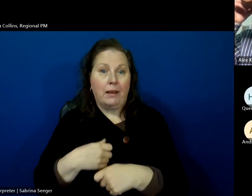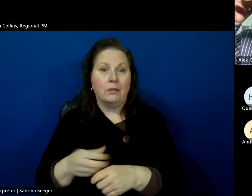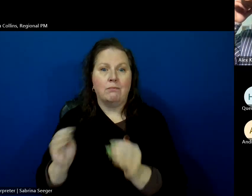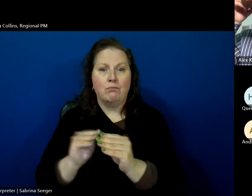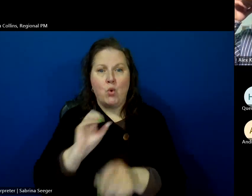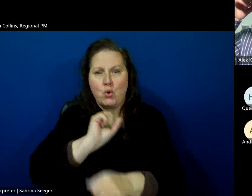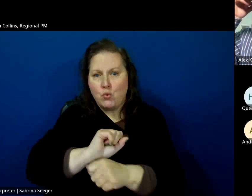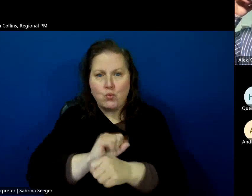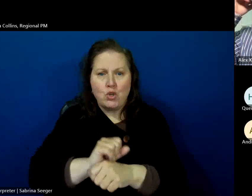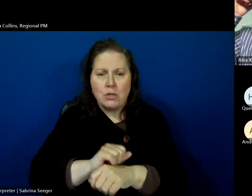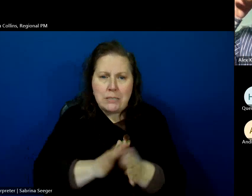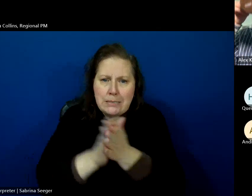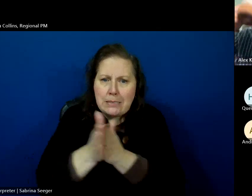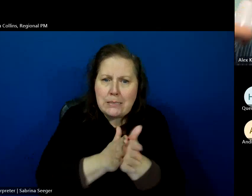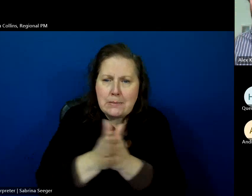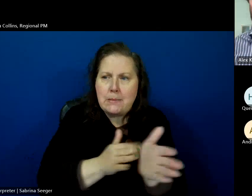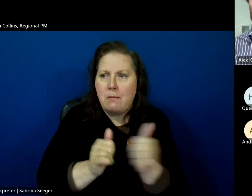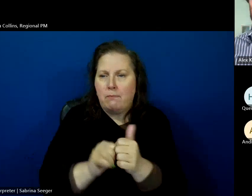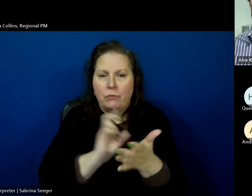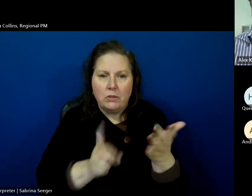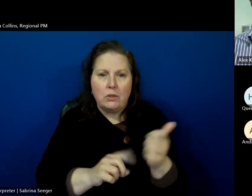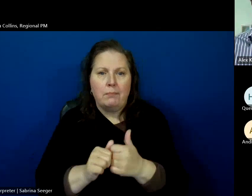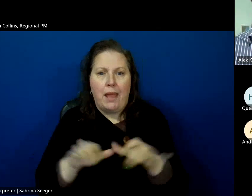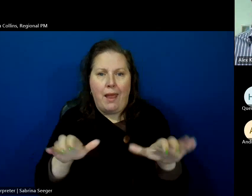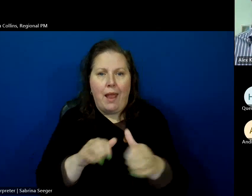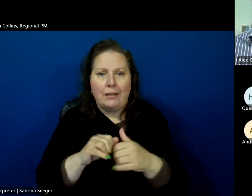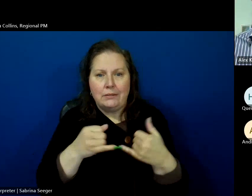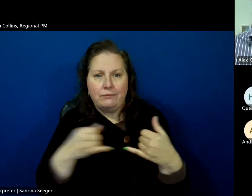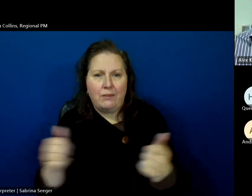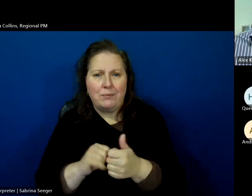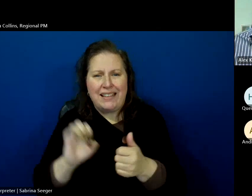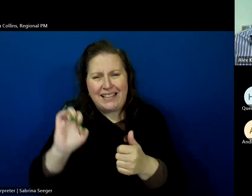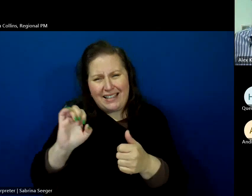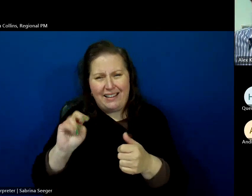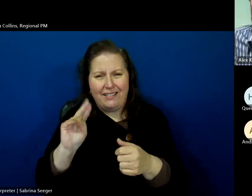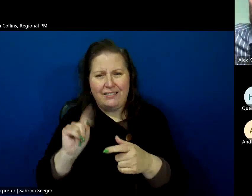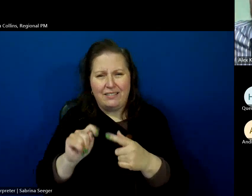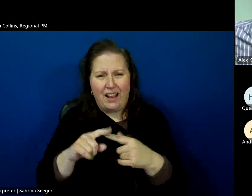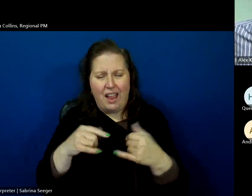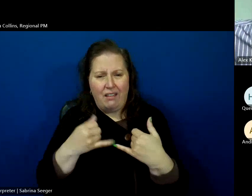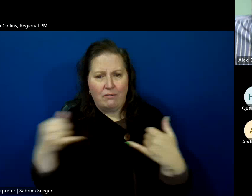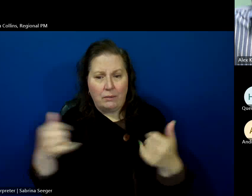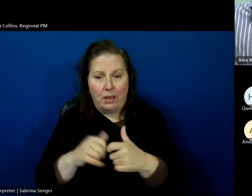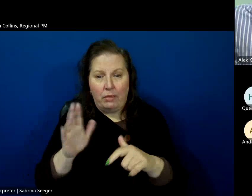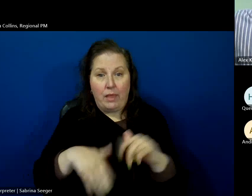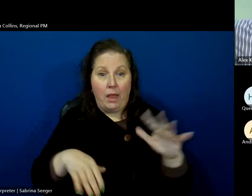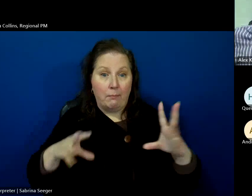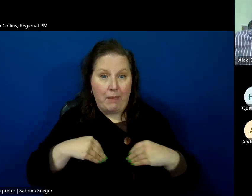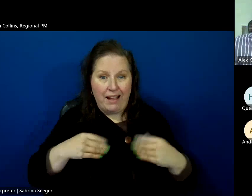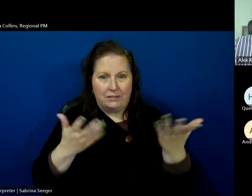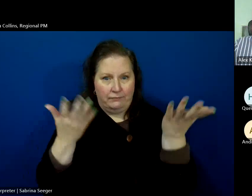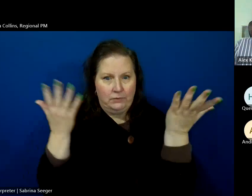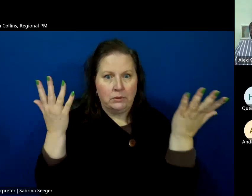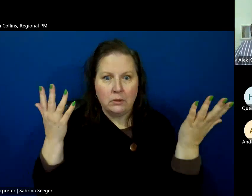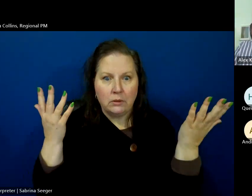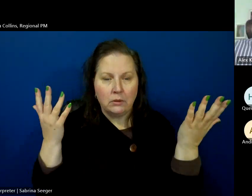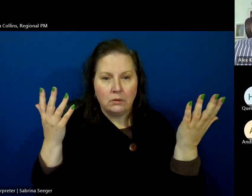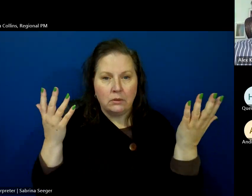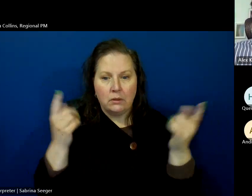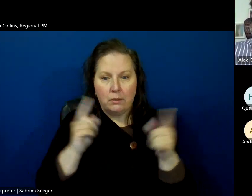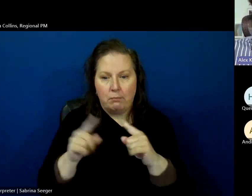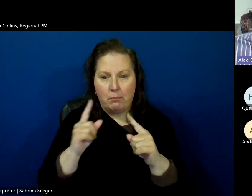That'll make us have to design active fiber and Ethernet networks instead of passive, so that we can, with a